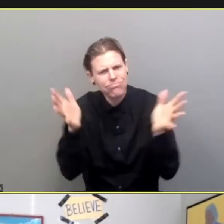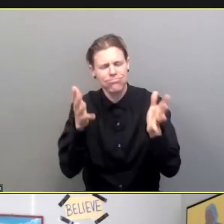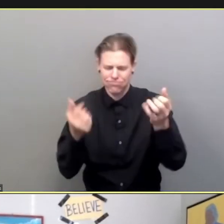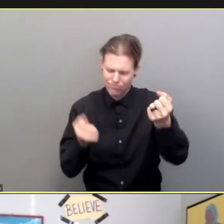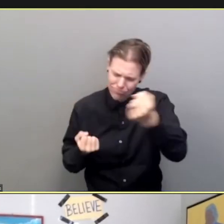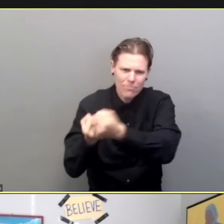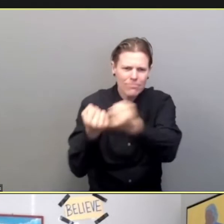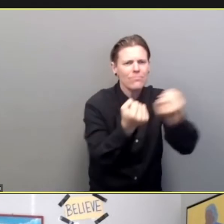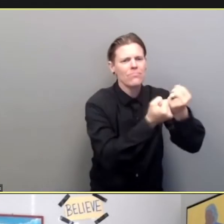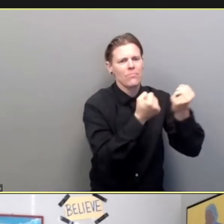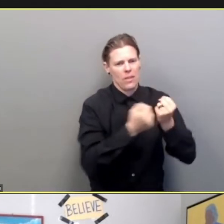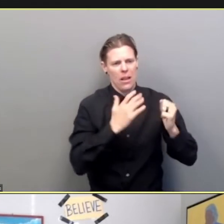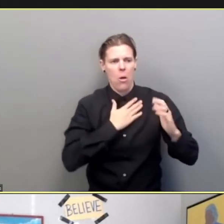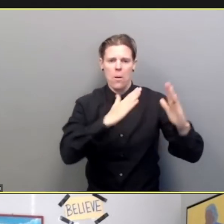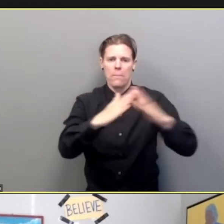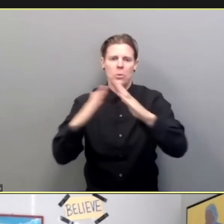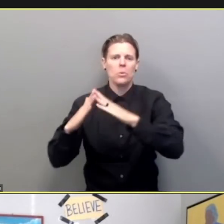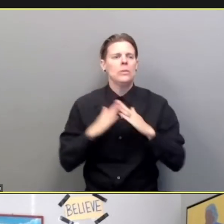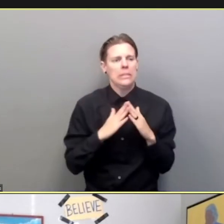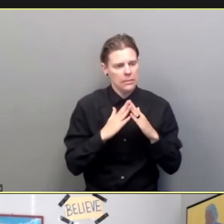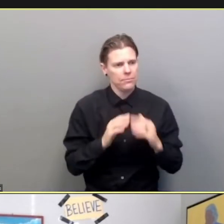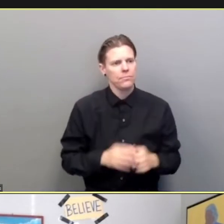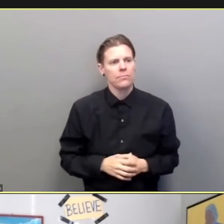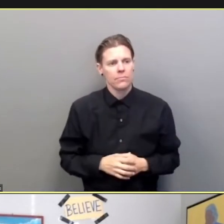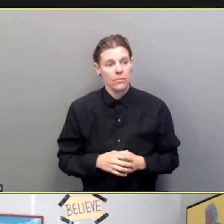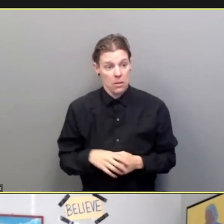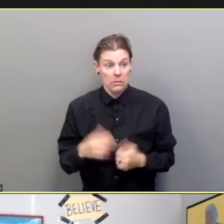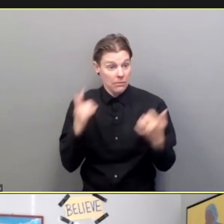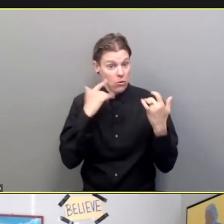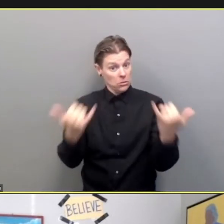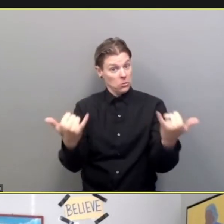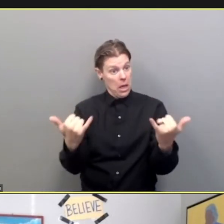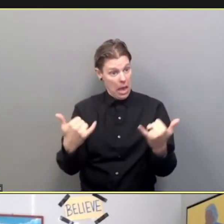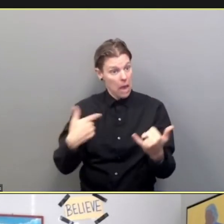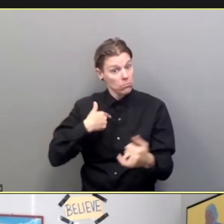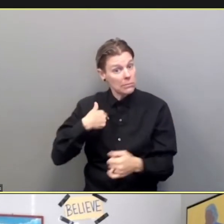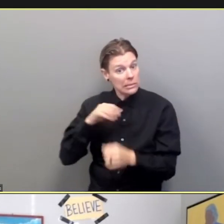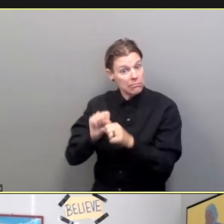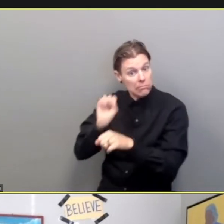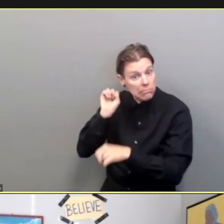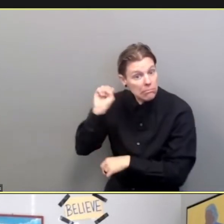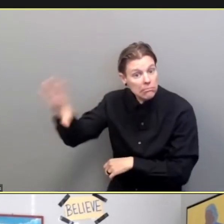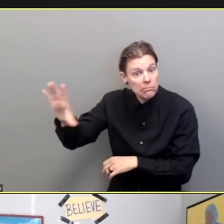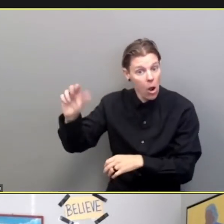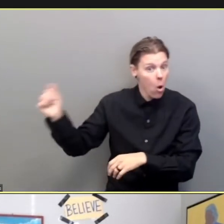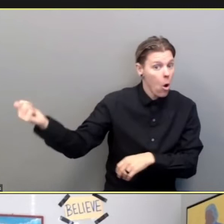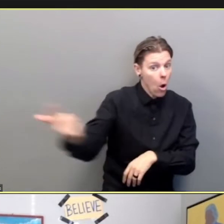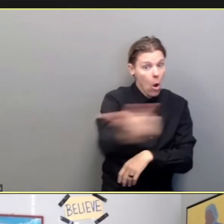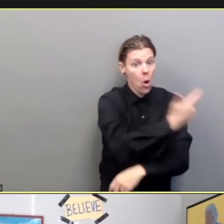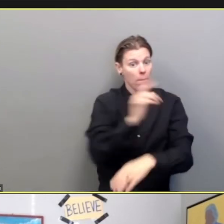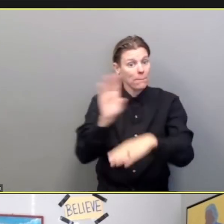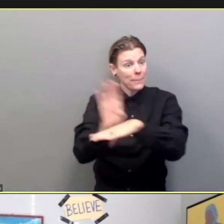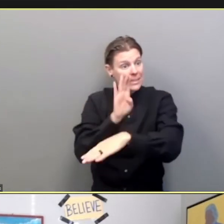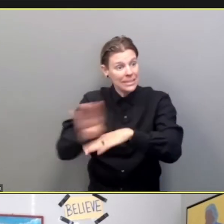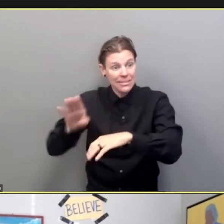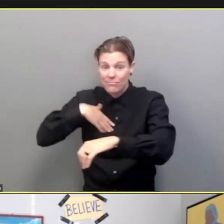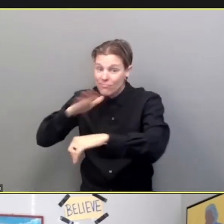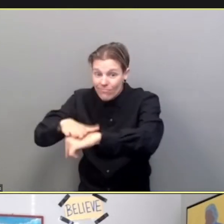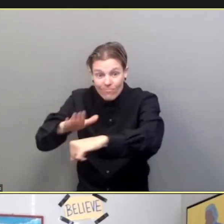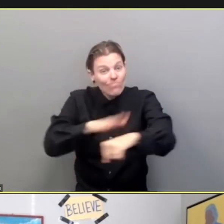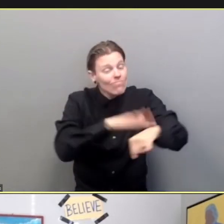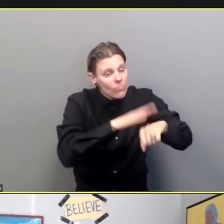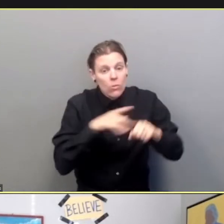today to an organization that did not enforce a large gathering event,